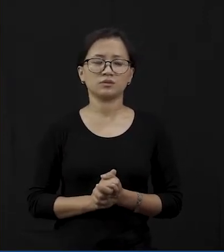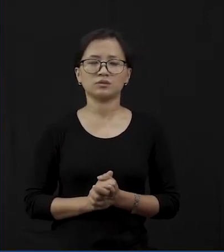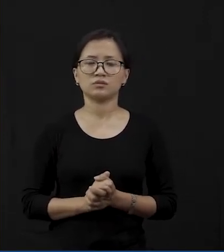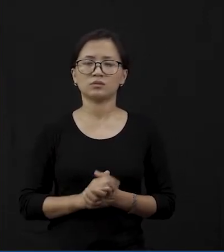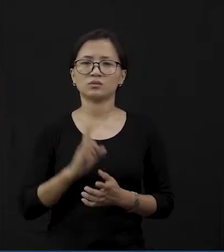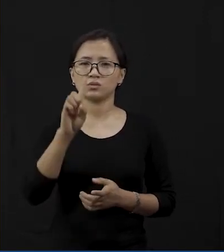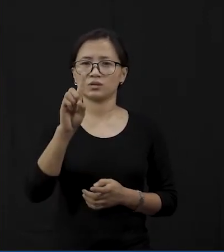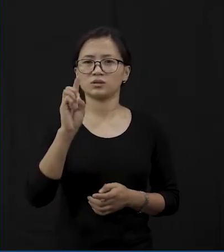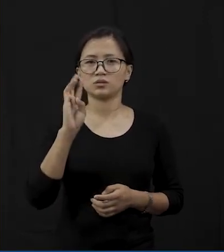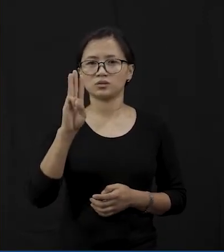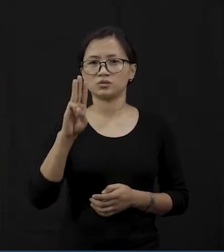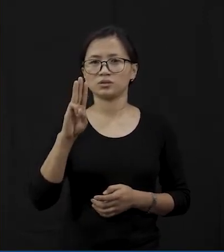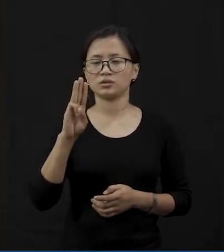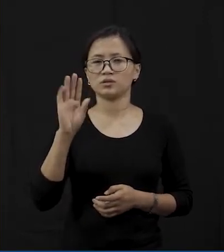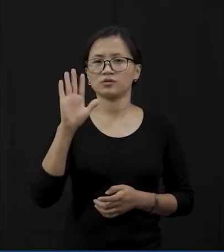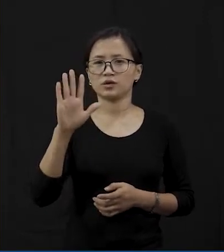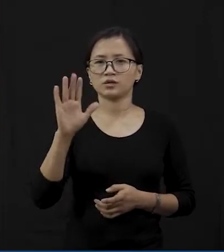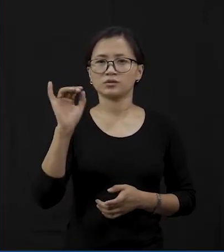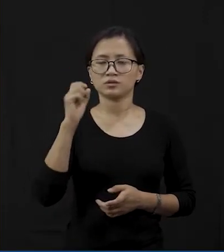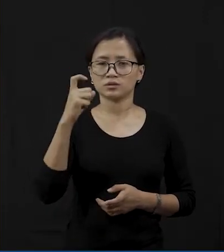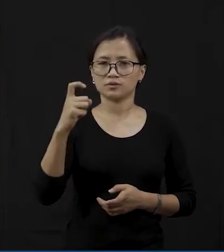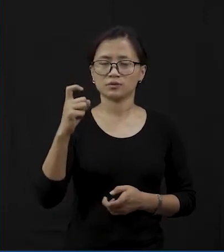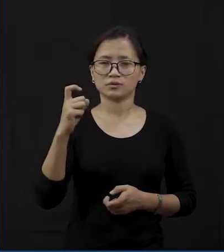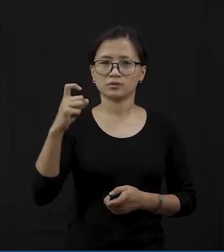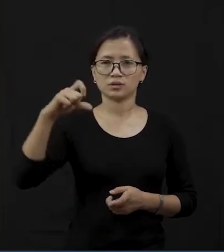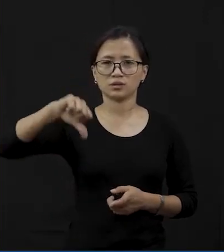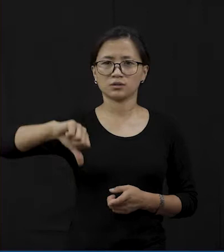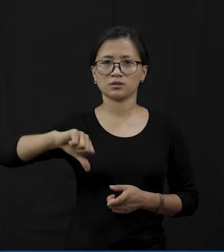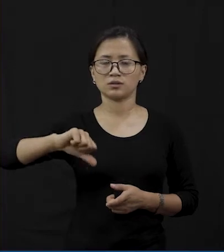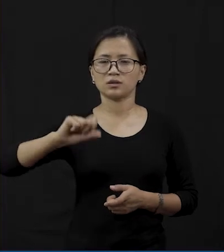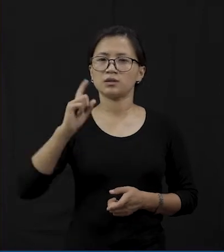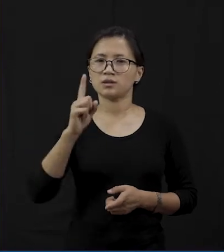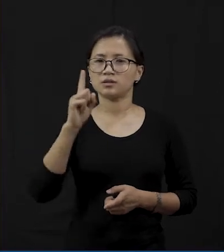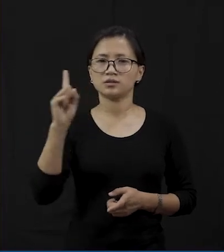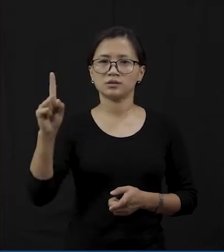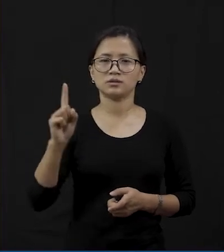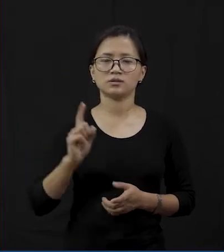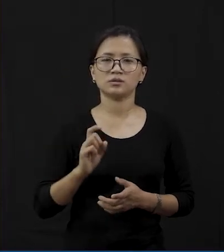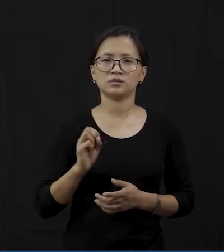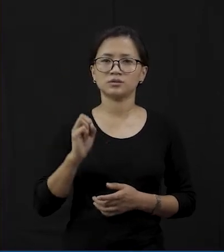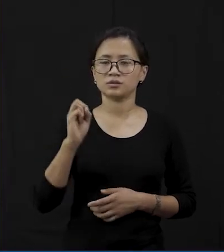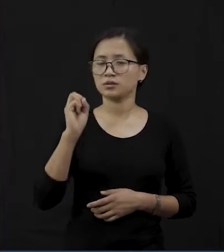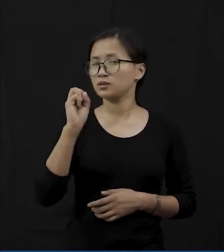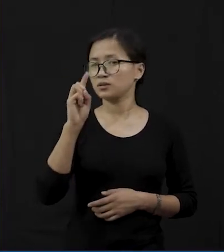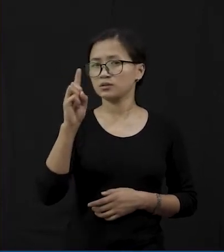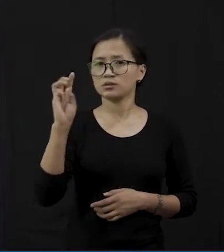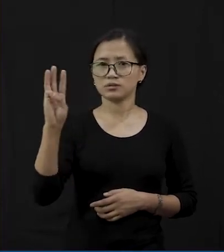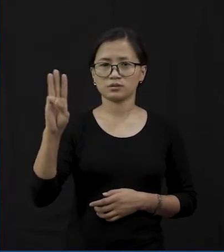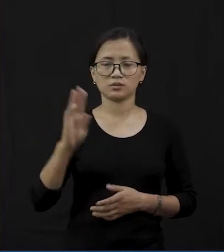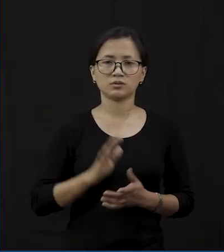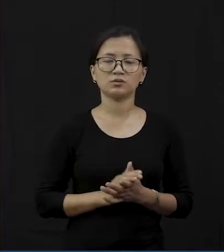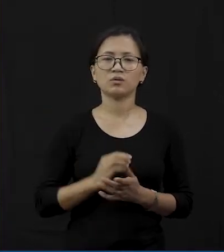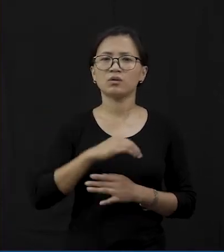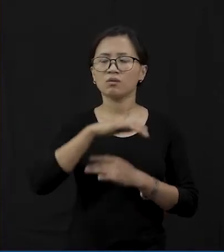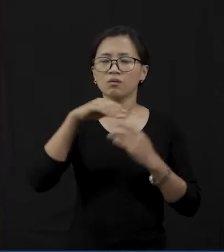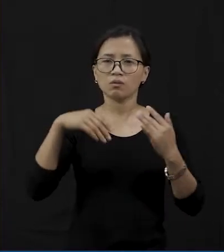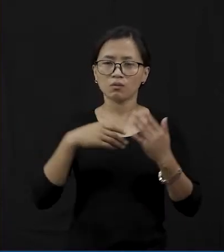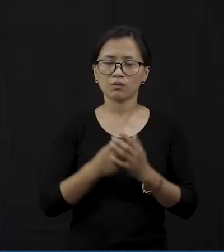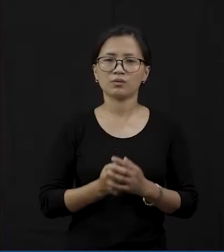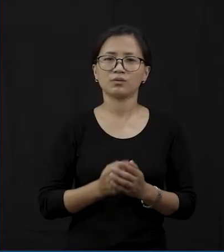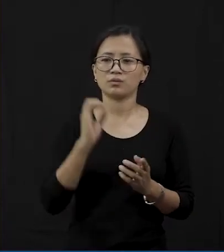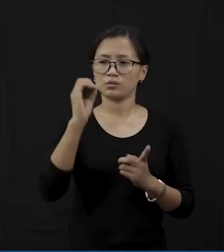examples are 1, 3, 5, 7, 9, 11, and 13 are all